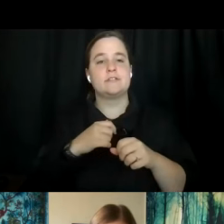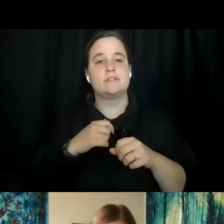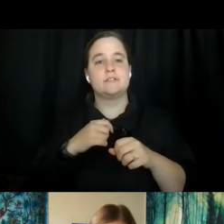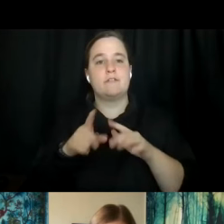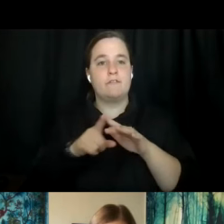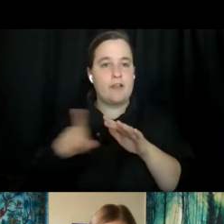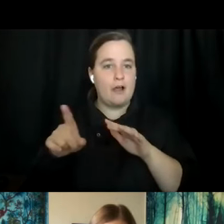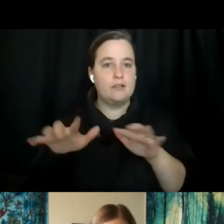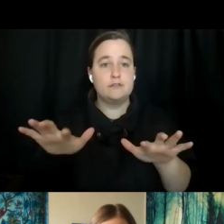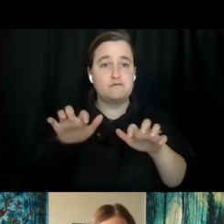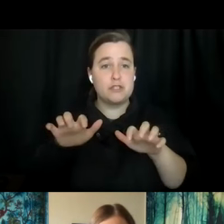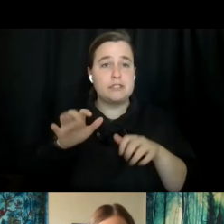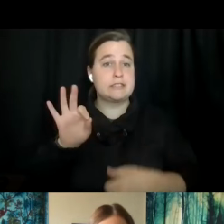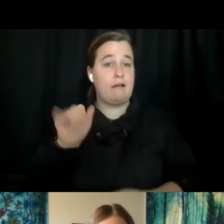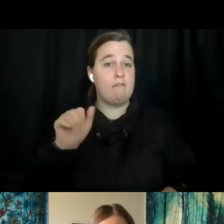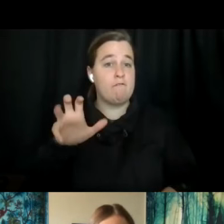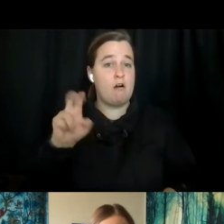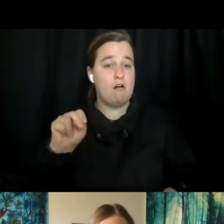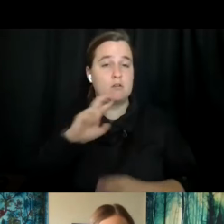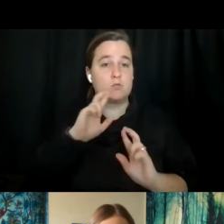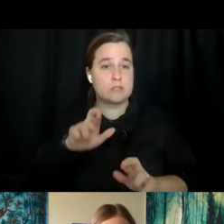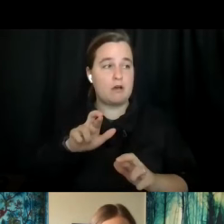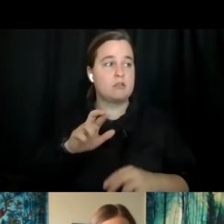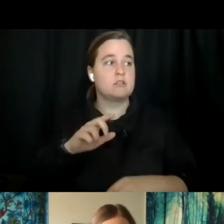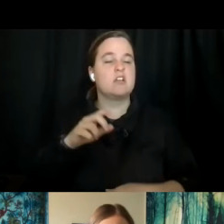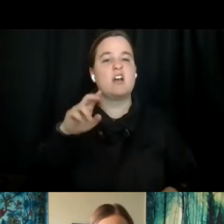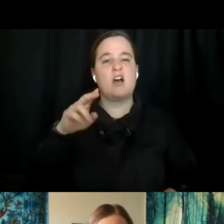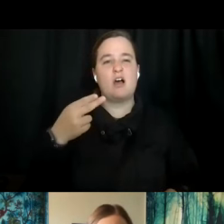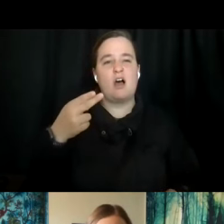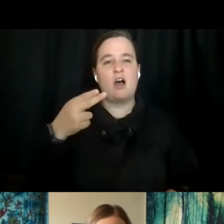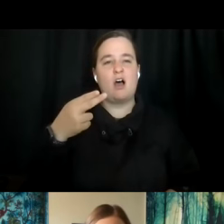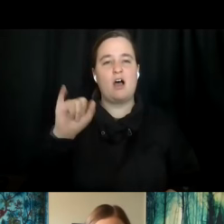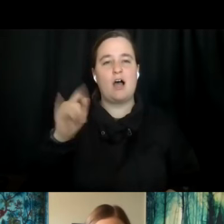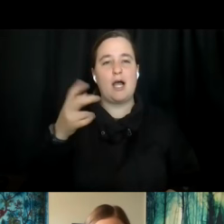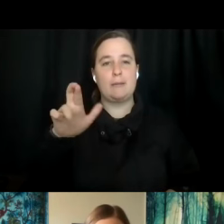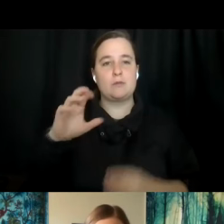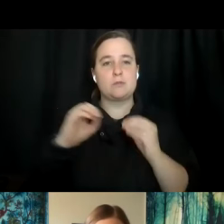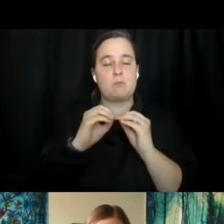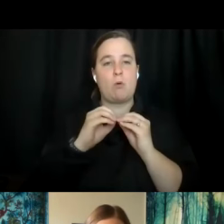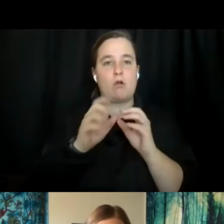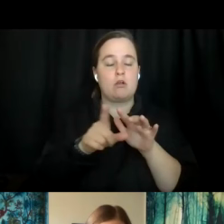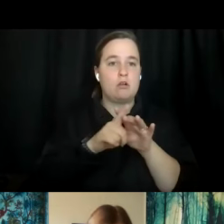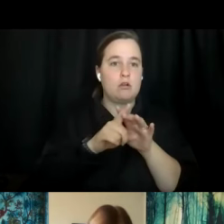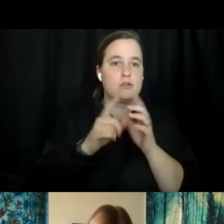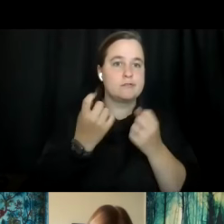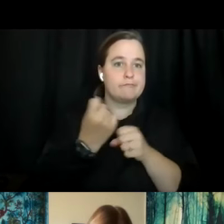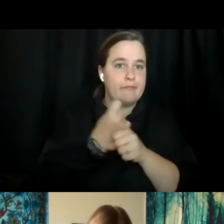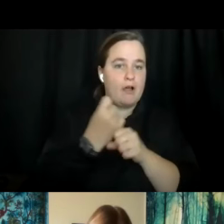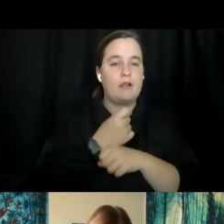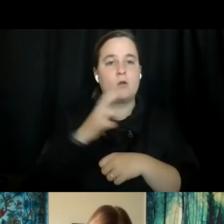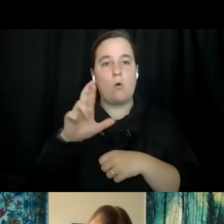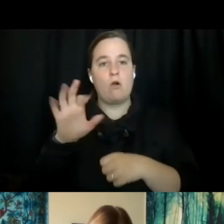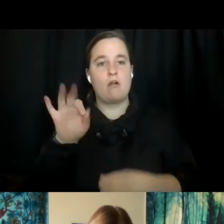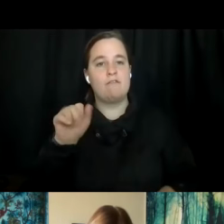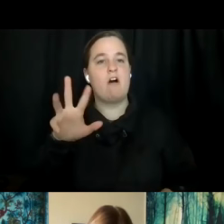Whereas hypoarousal would be more the freezing, fawning aspect. So what